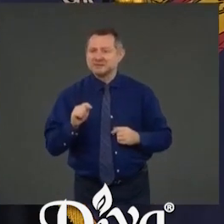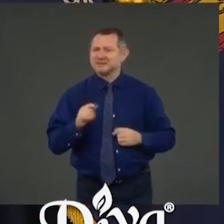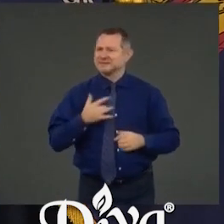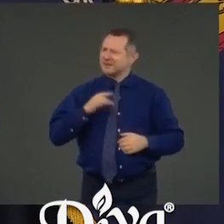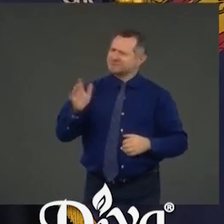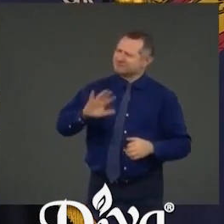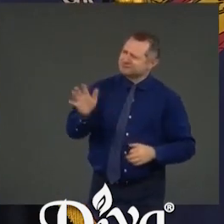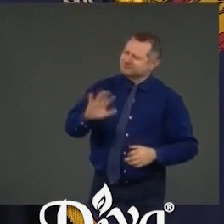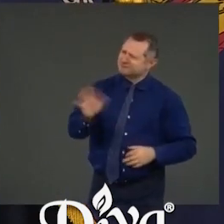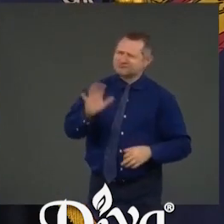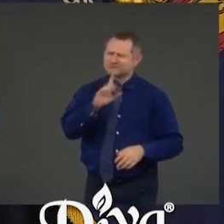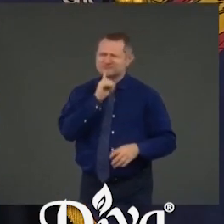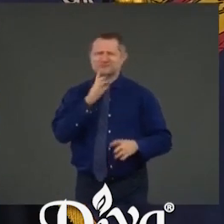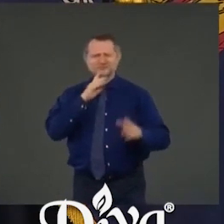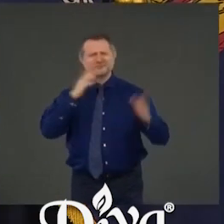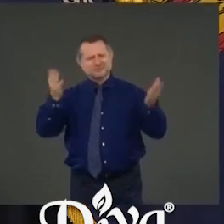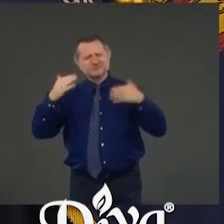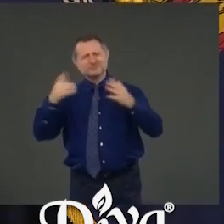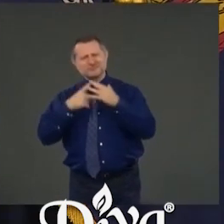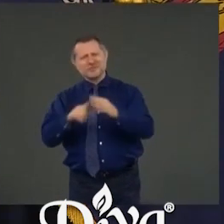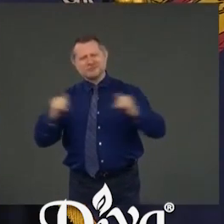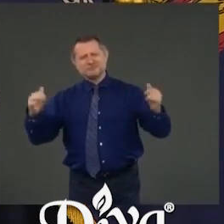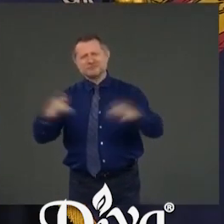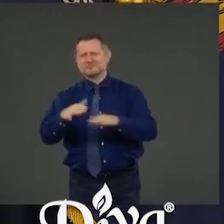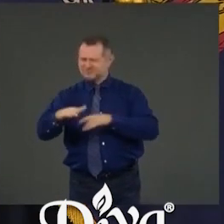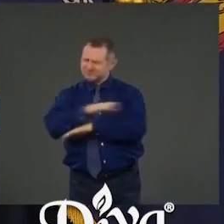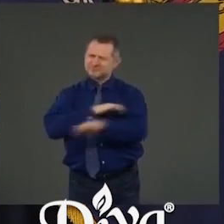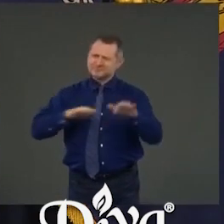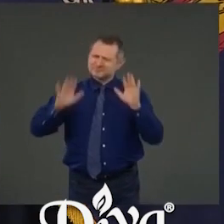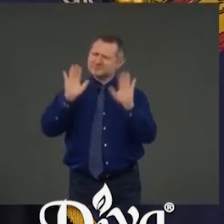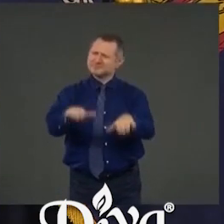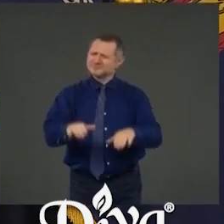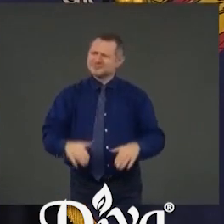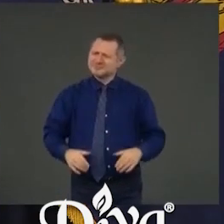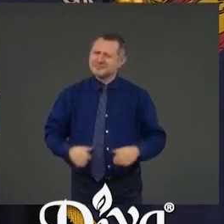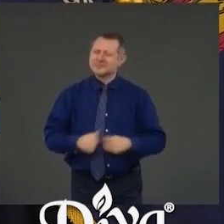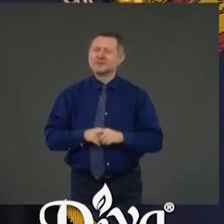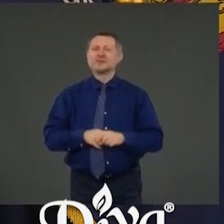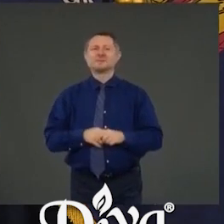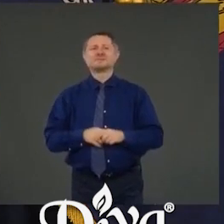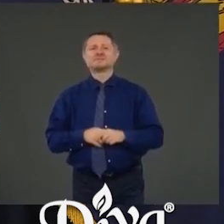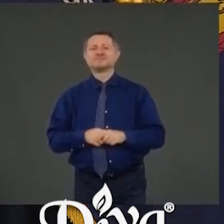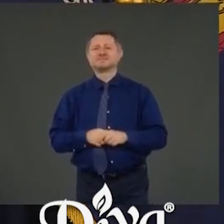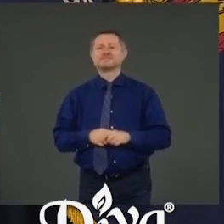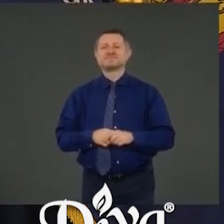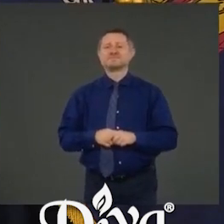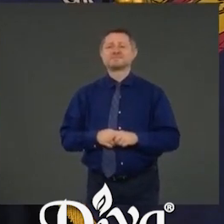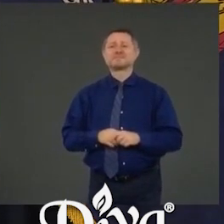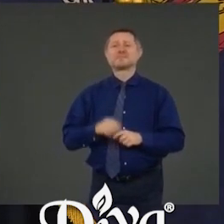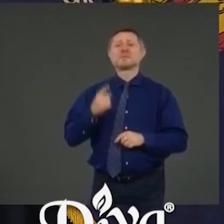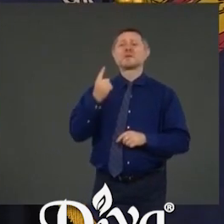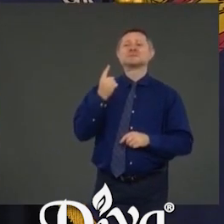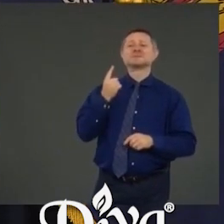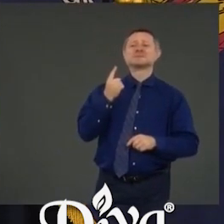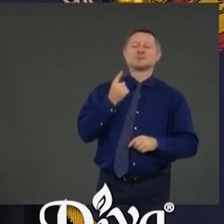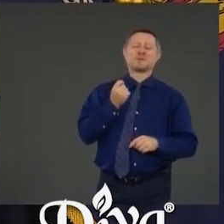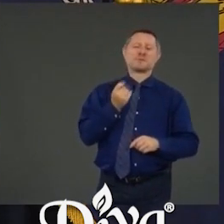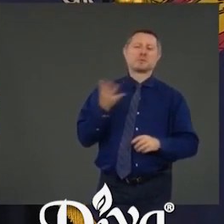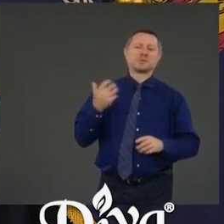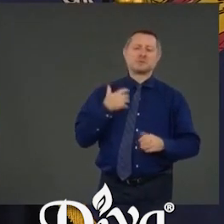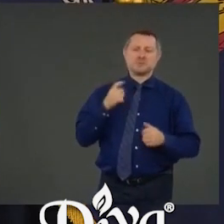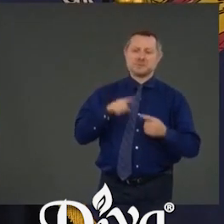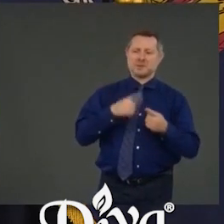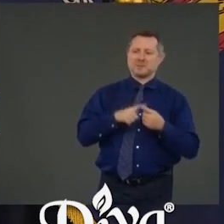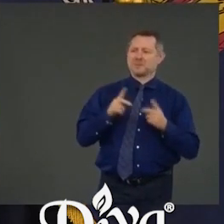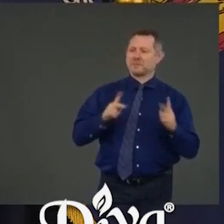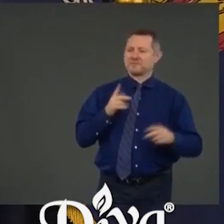know, we need people coming back. We need energy. So one of the functions is, when do people start